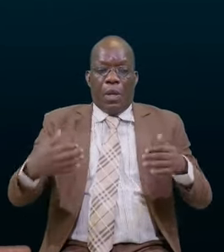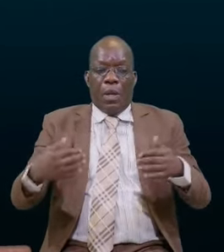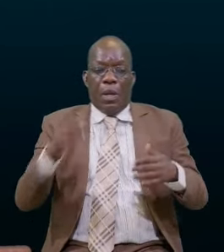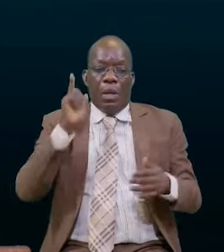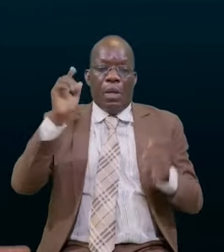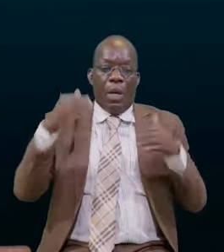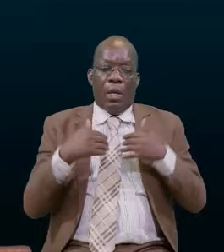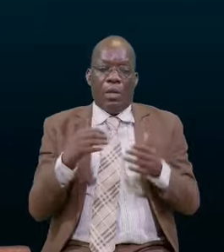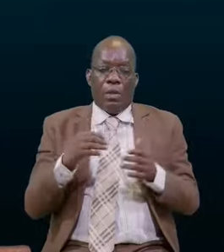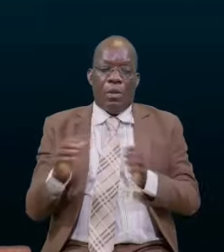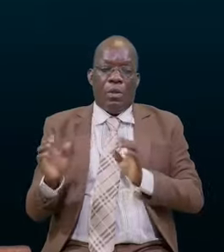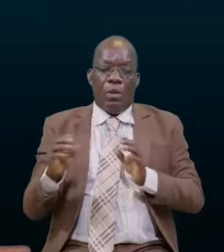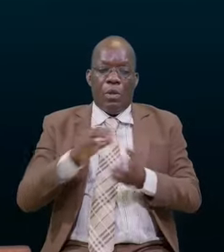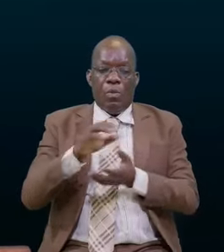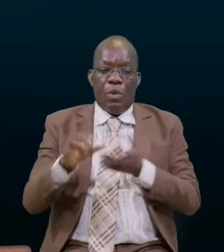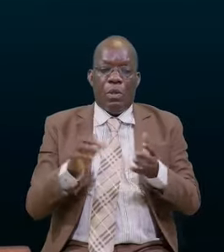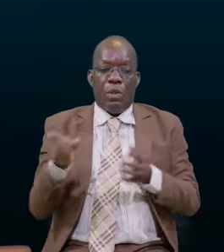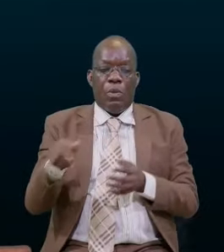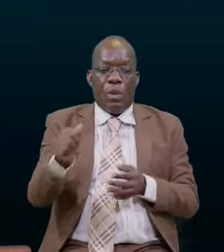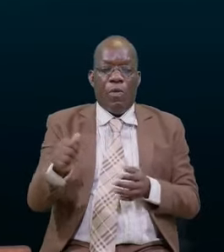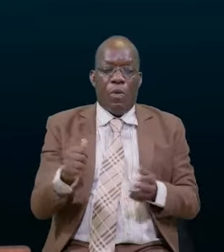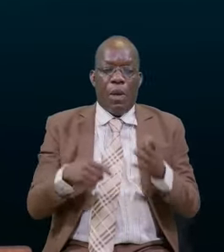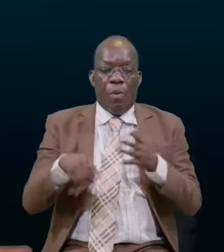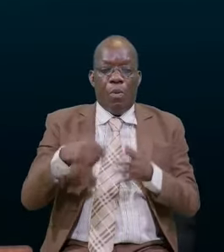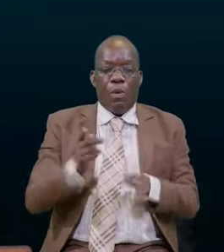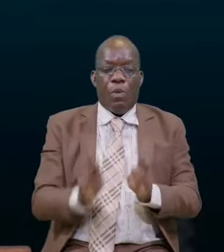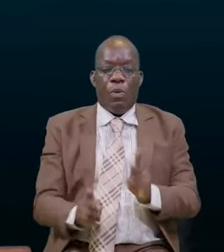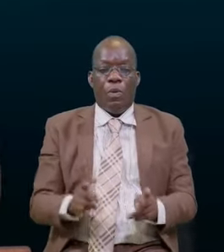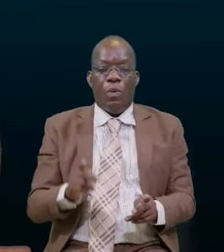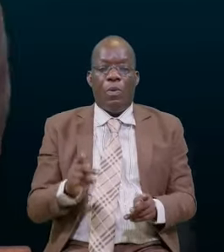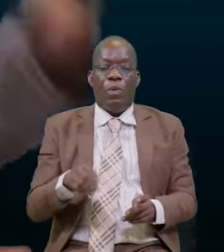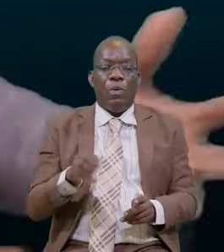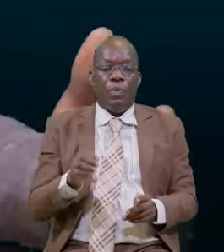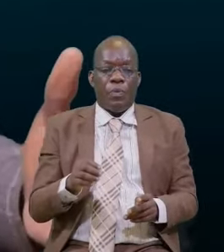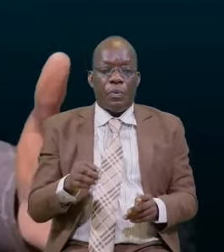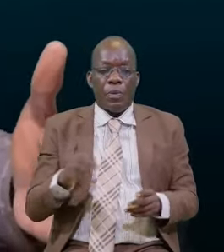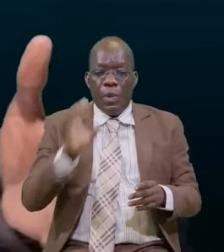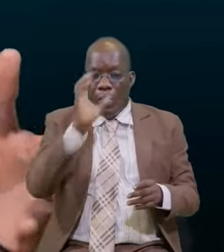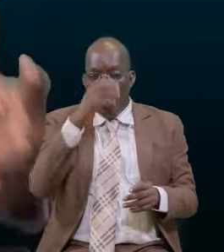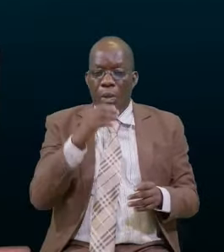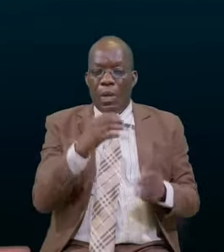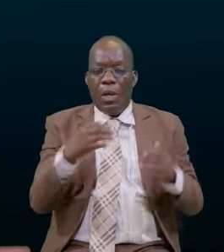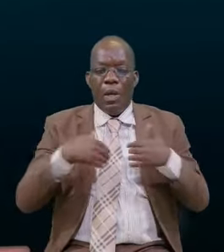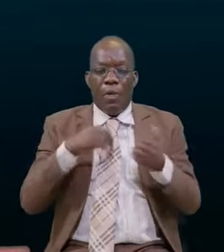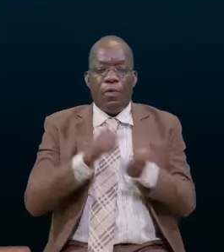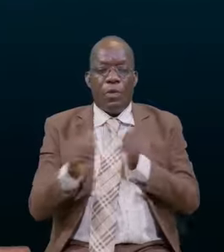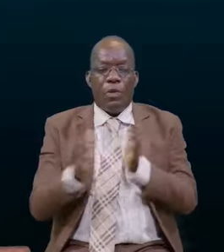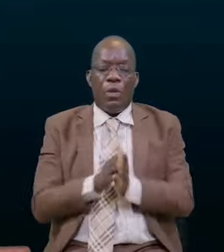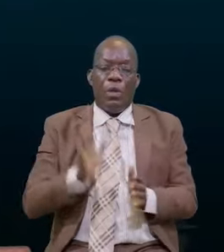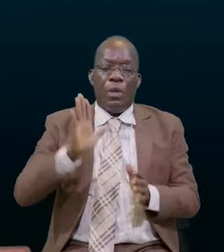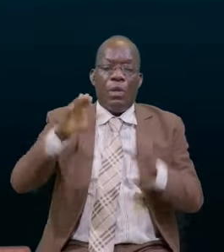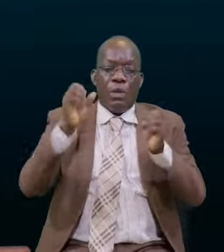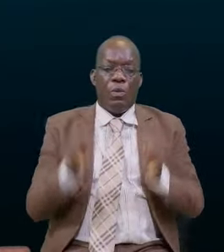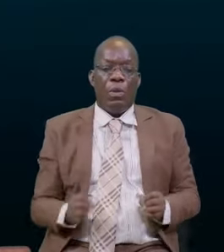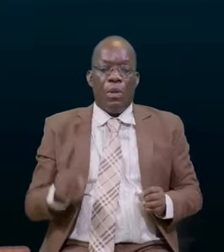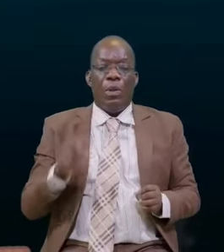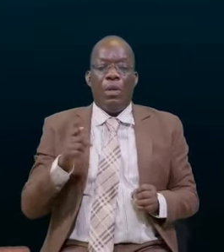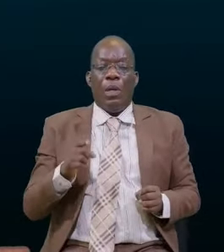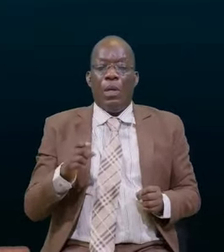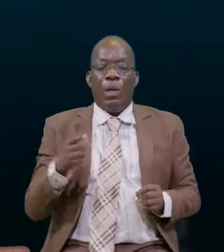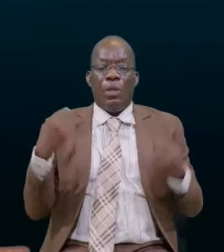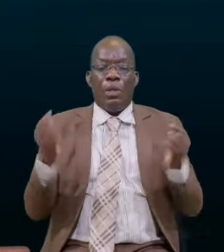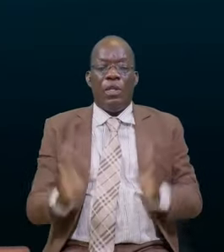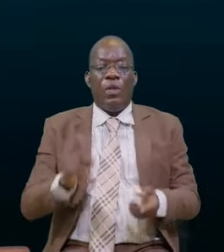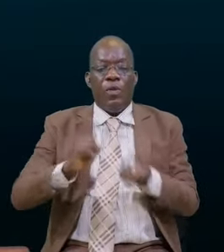have deved his strength Sinners have devoted his strength the same Partners they have devoured his strength and he